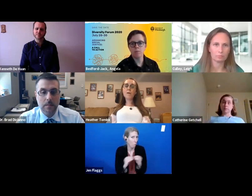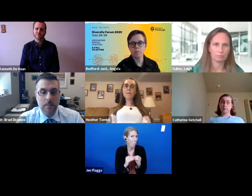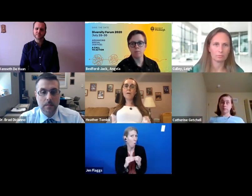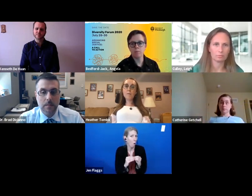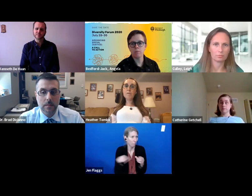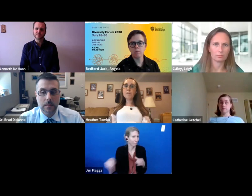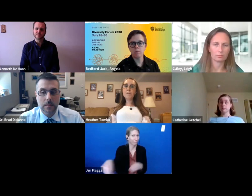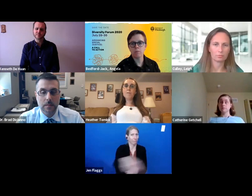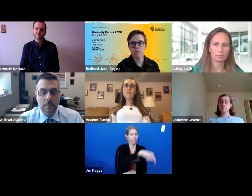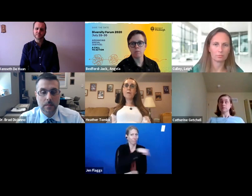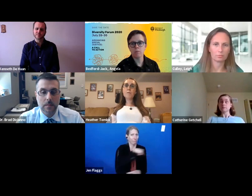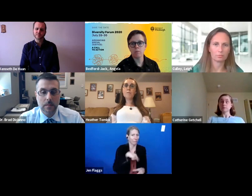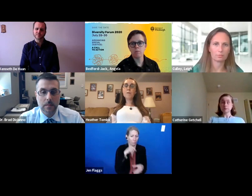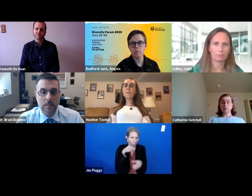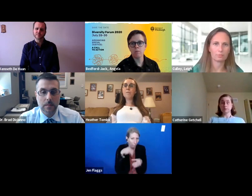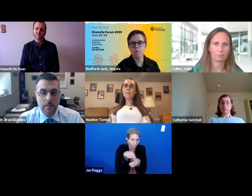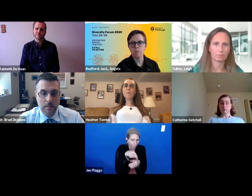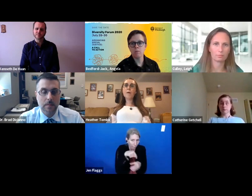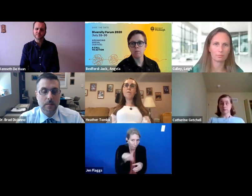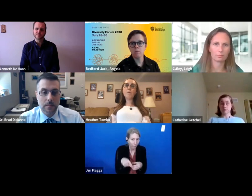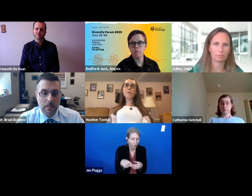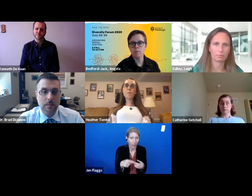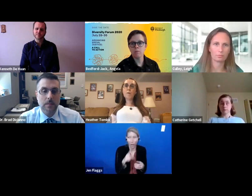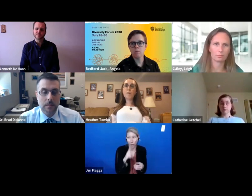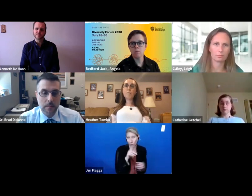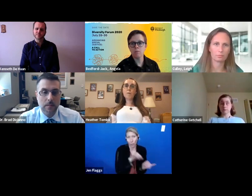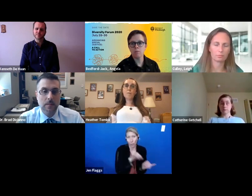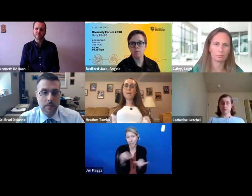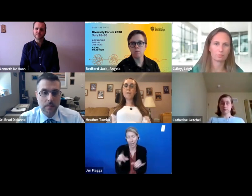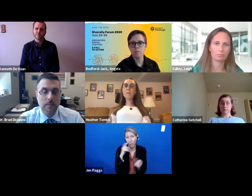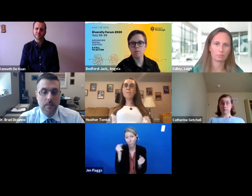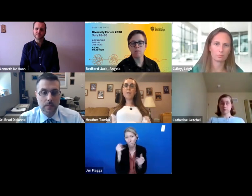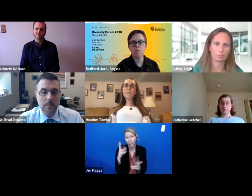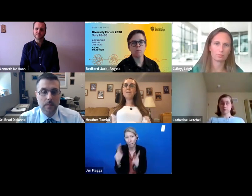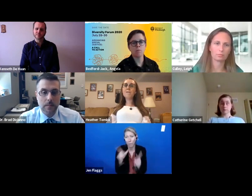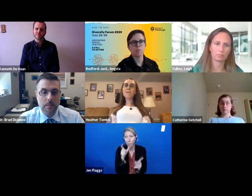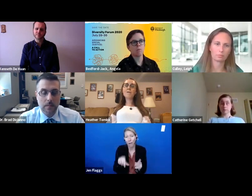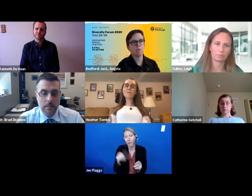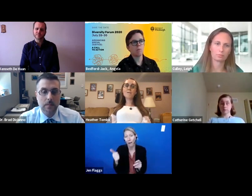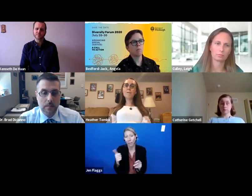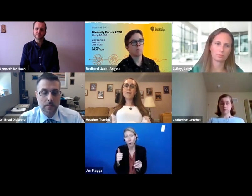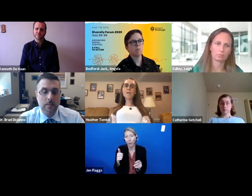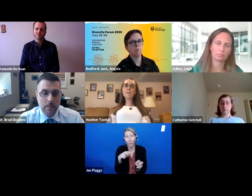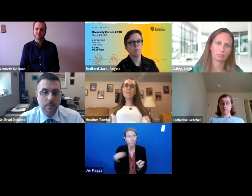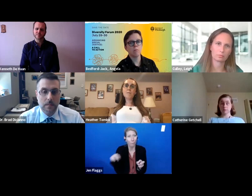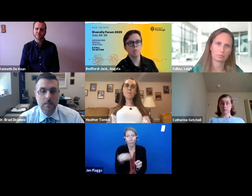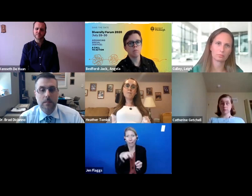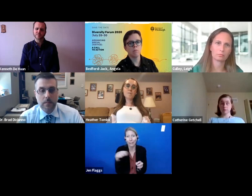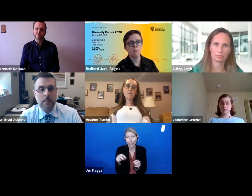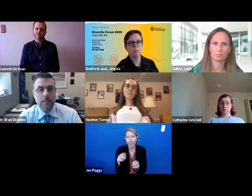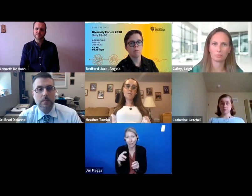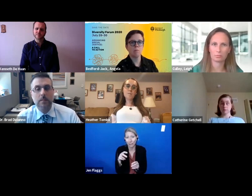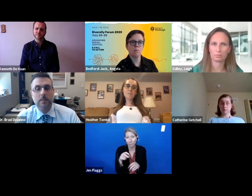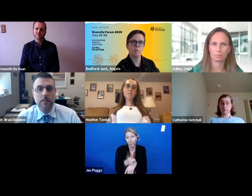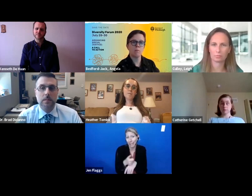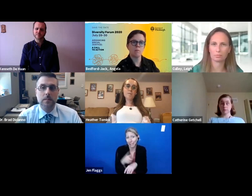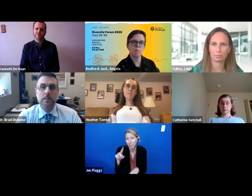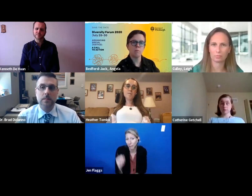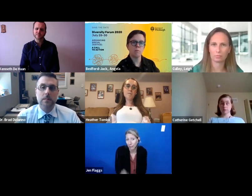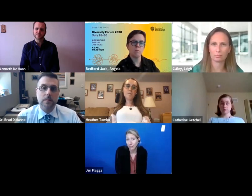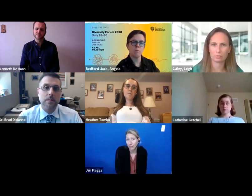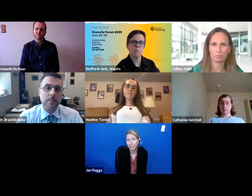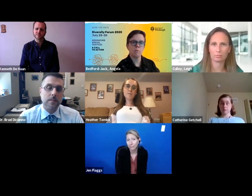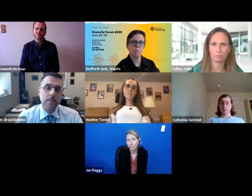sure the options of many people who have more mobility-based disabilities.